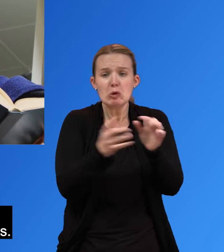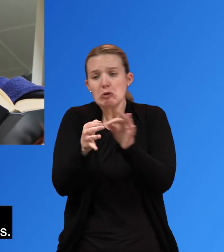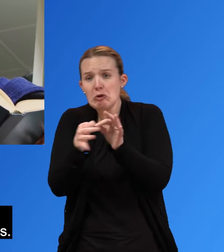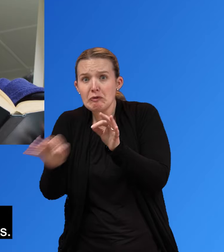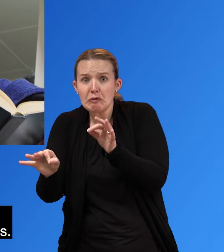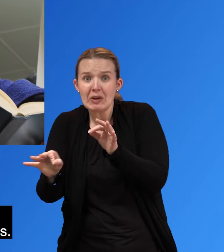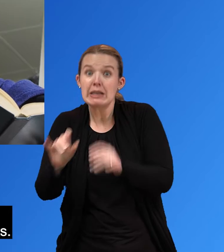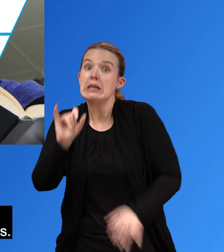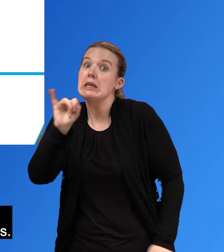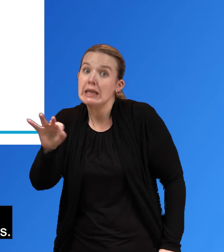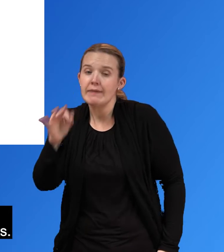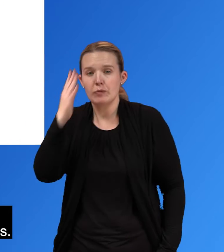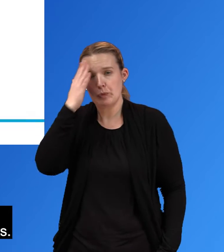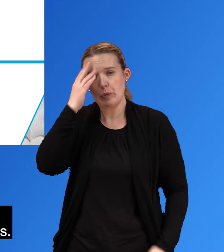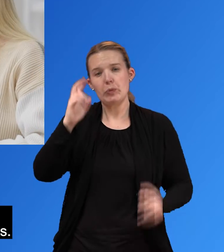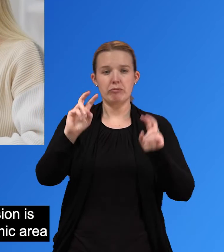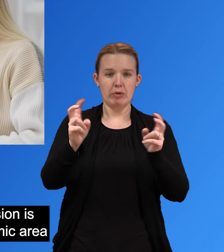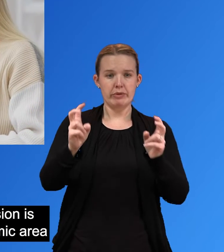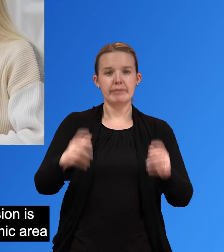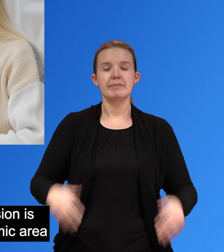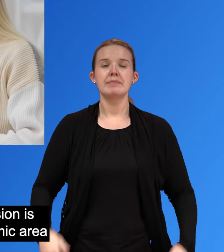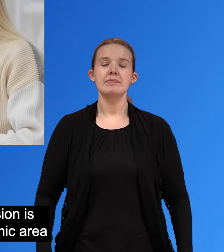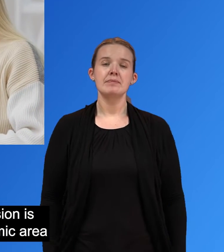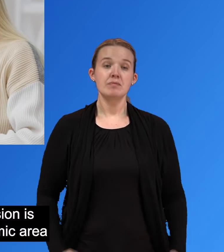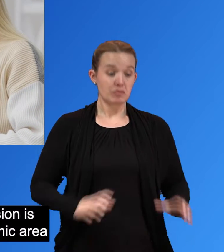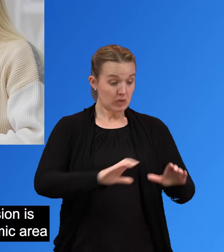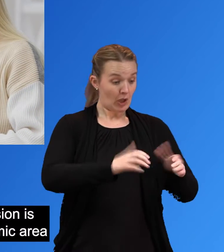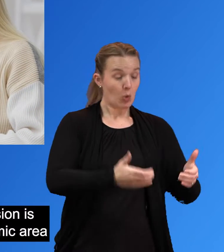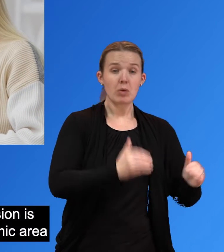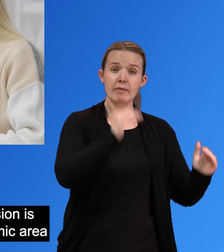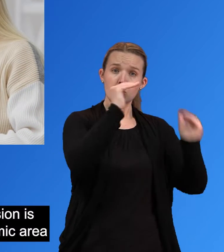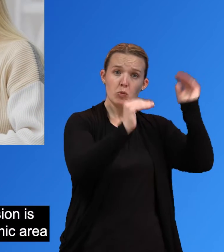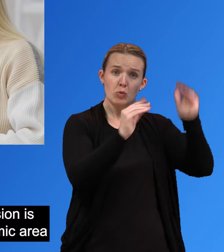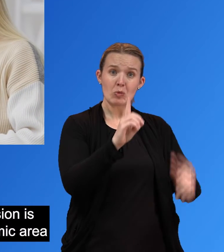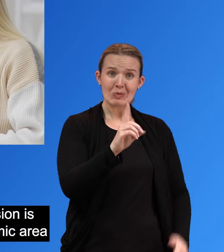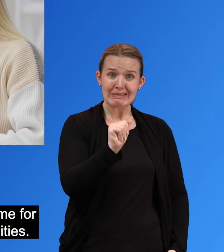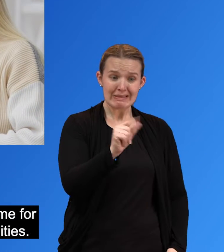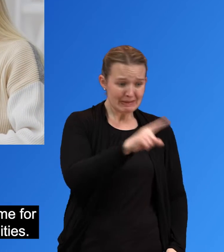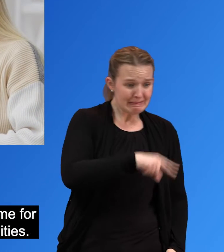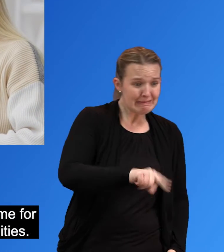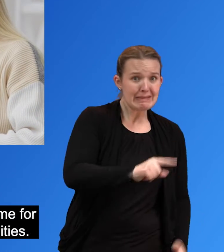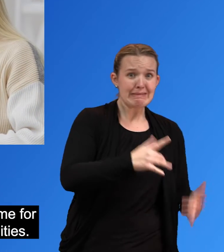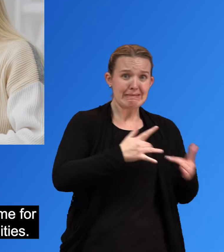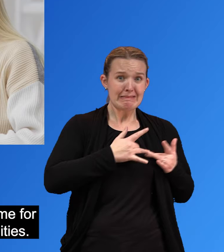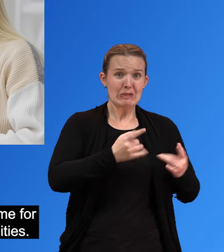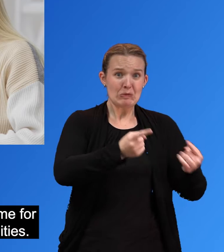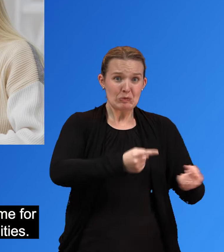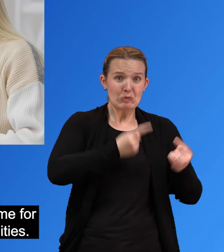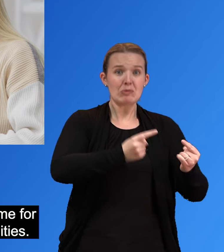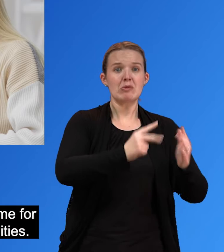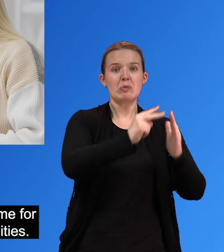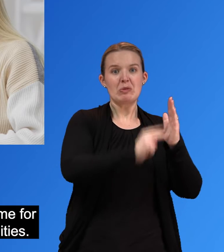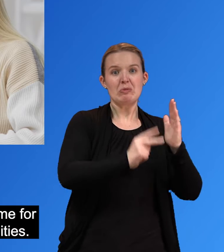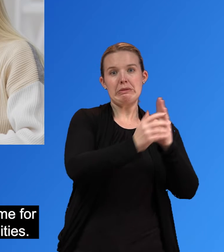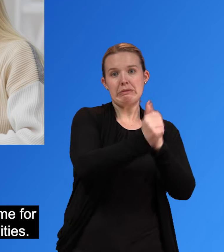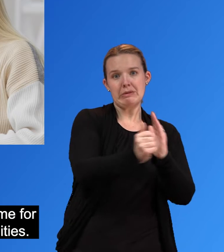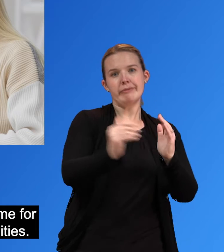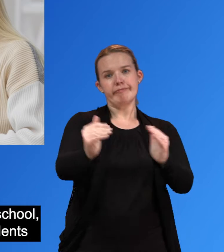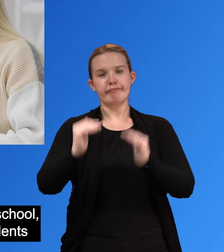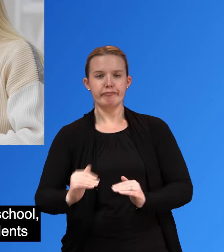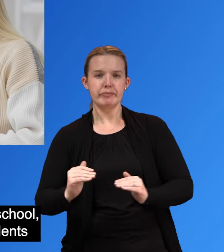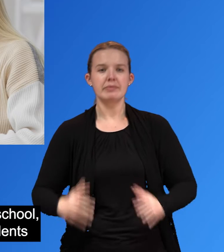in familiar contexts. Reading comprehension is consistently the academic area with the lowest outcome for all adults with